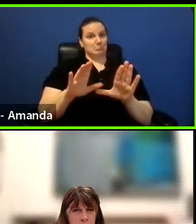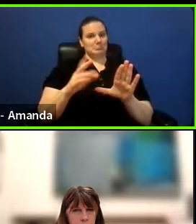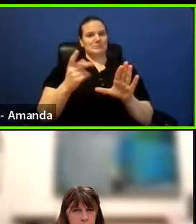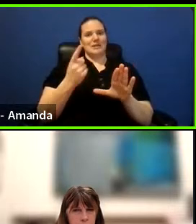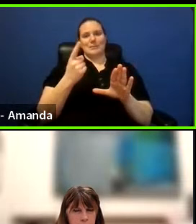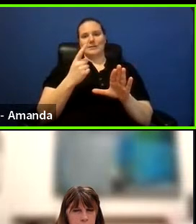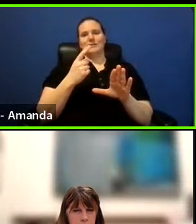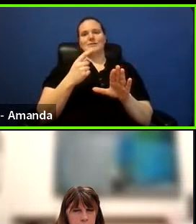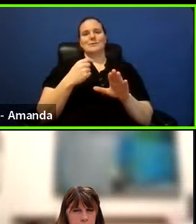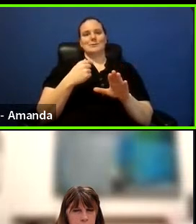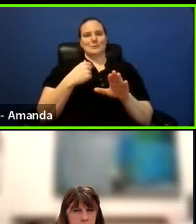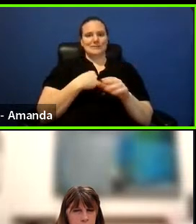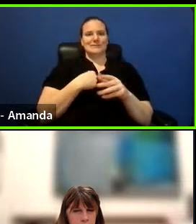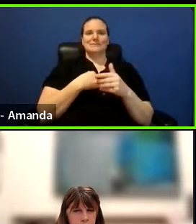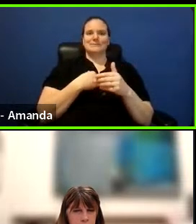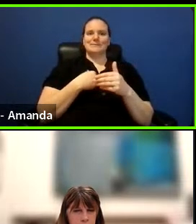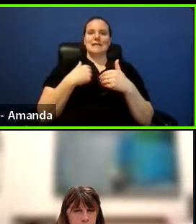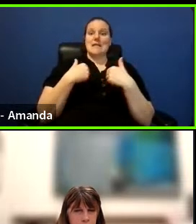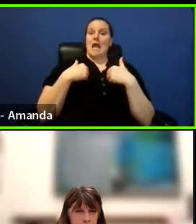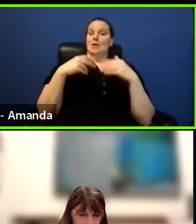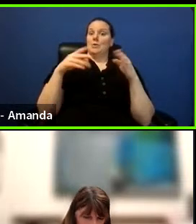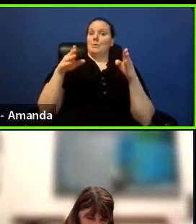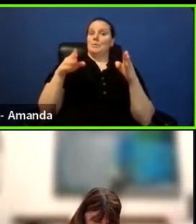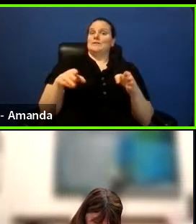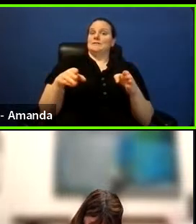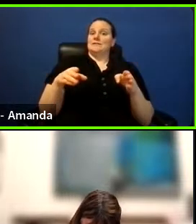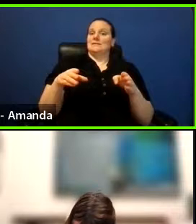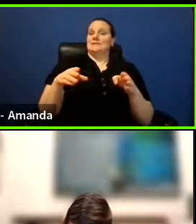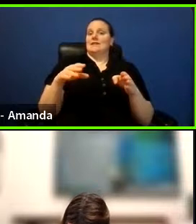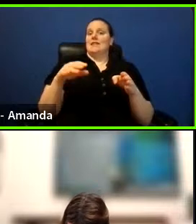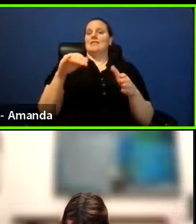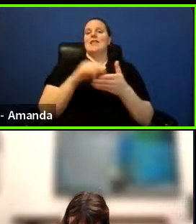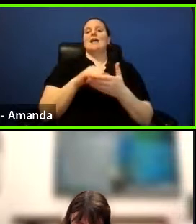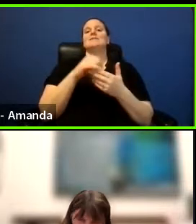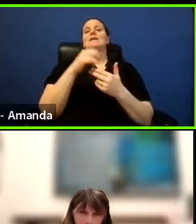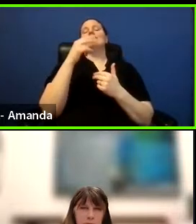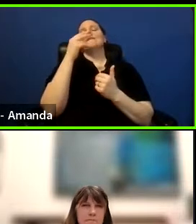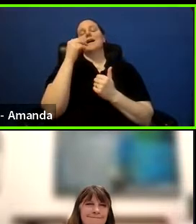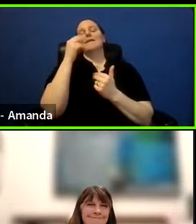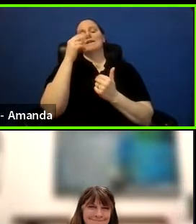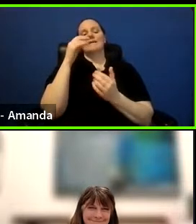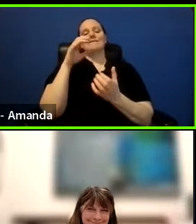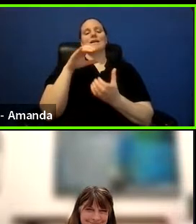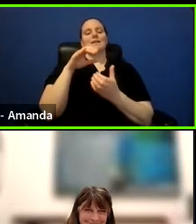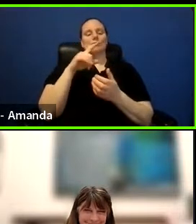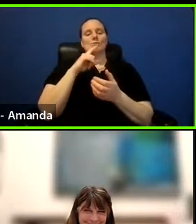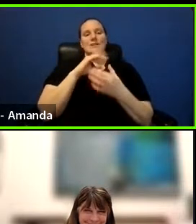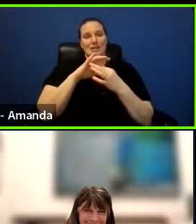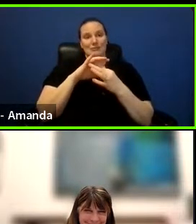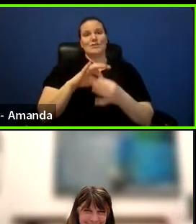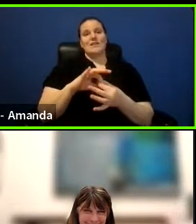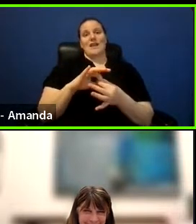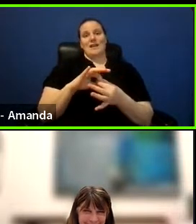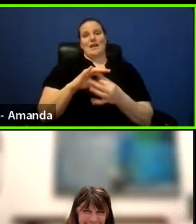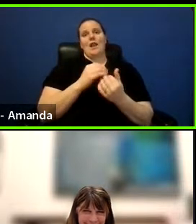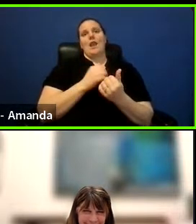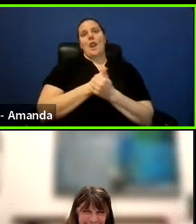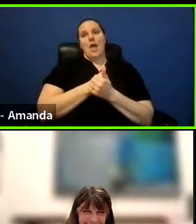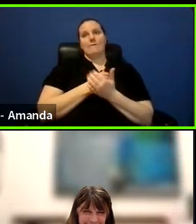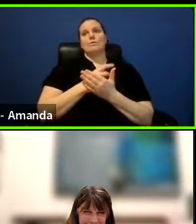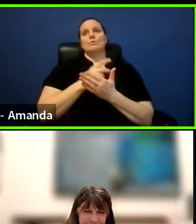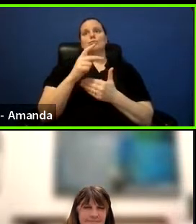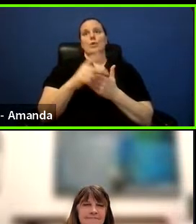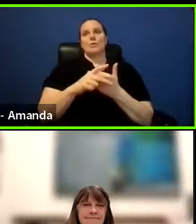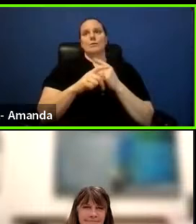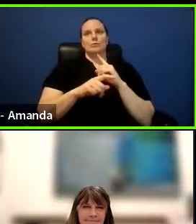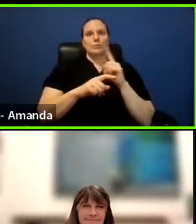who is, a young person, it is so funny. I just think it's very relatable. And I love that the program really